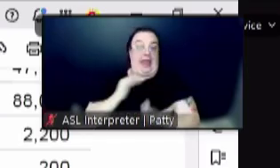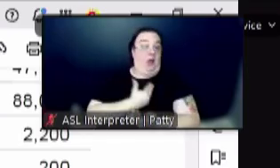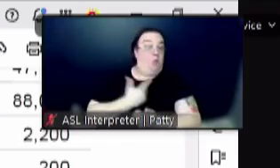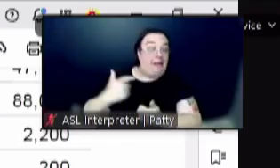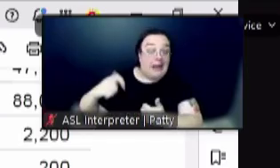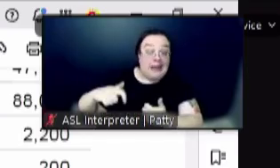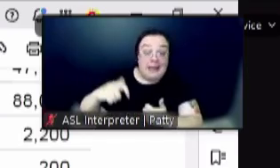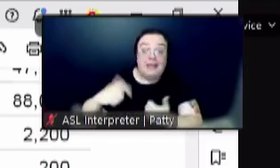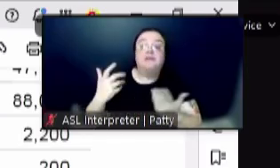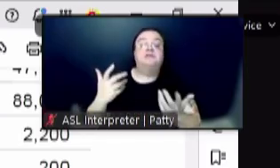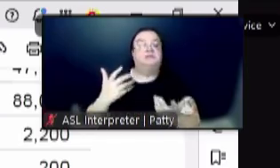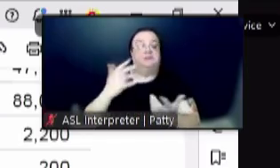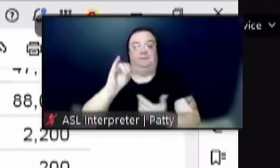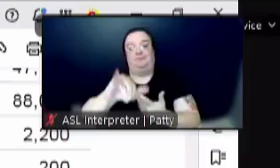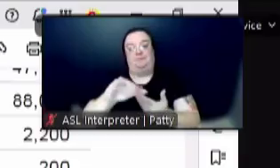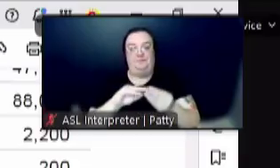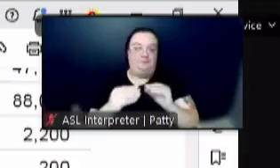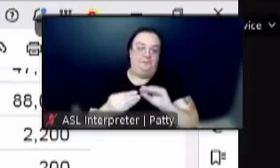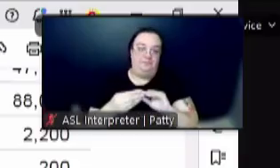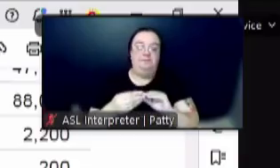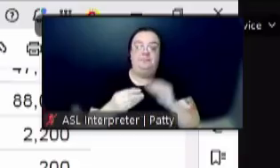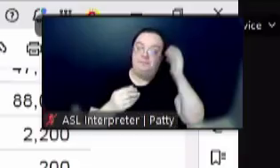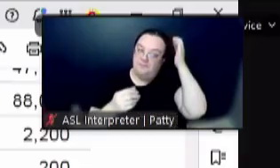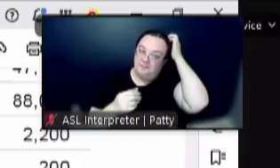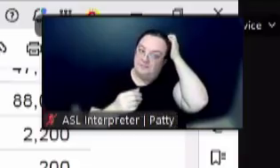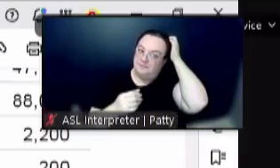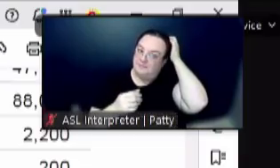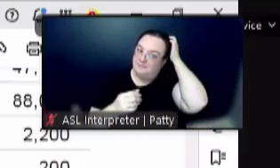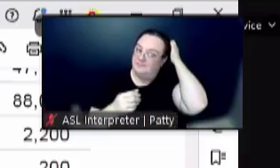know, that number can factor.